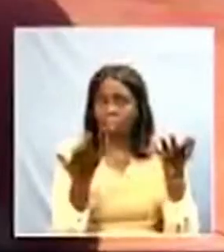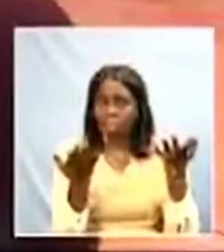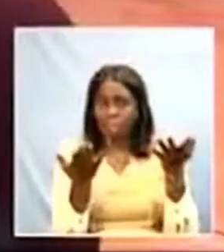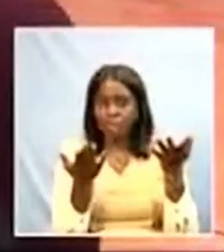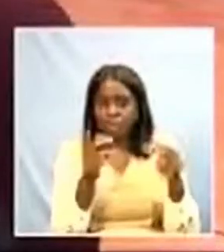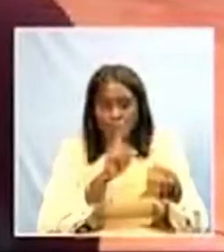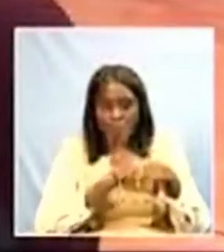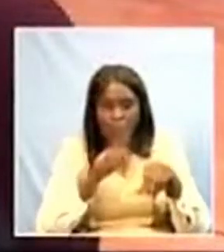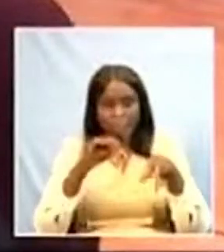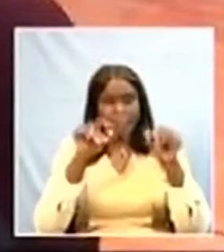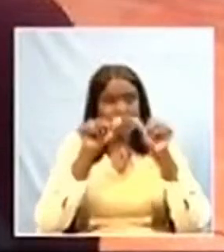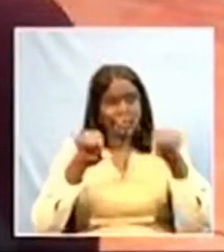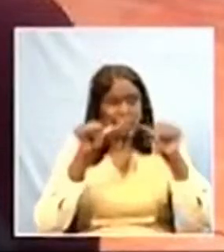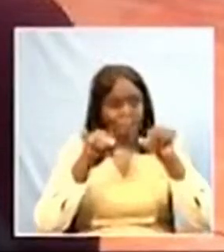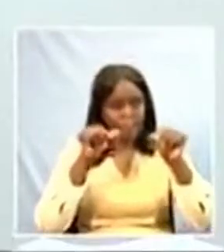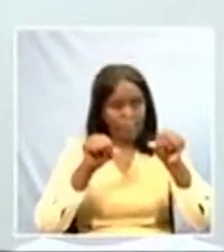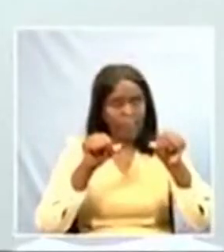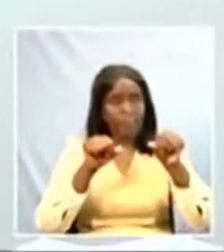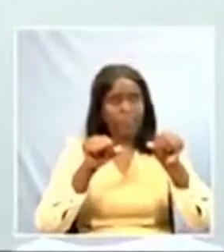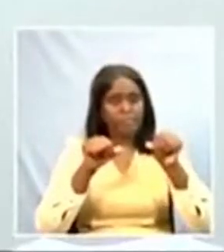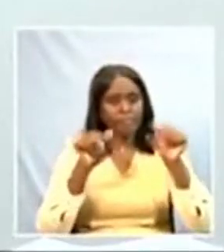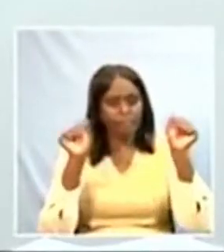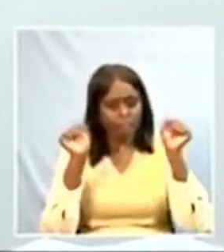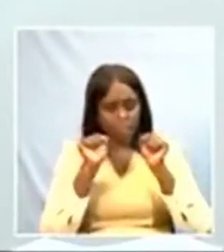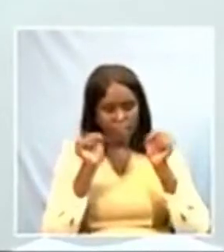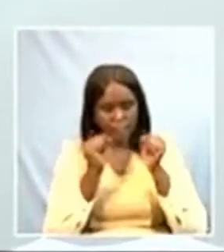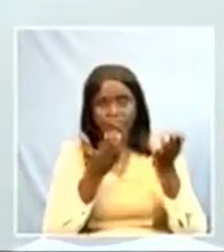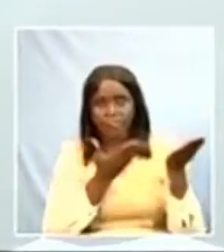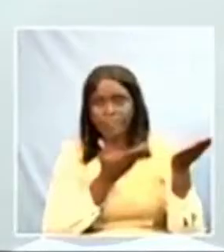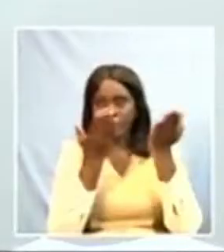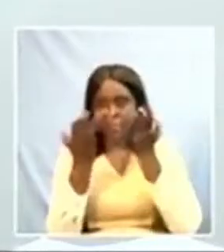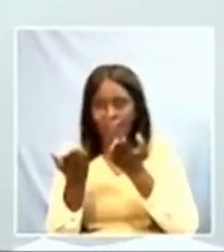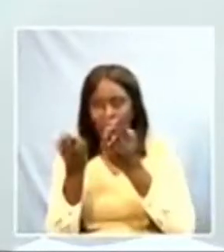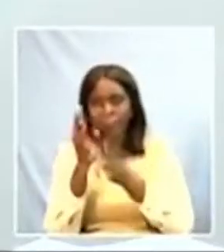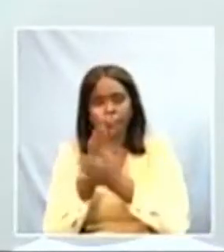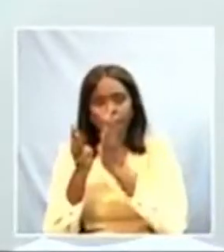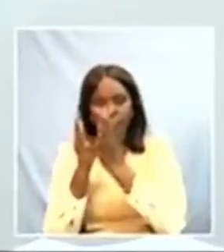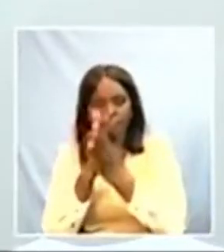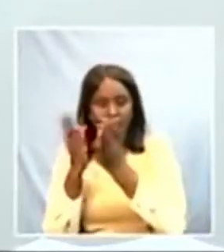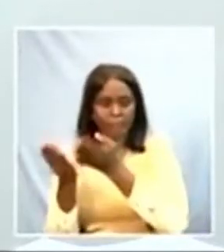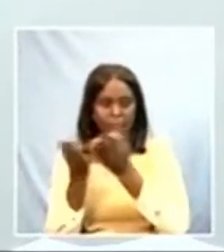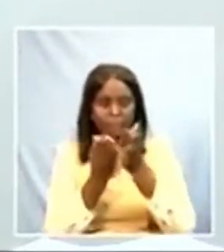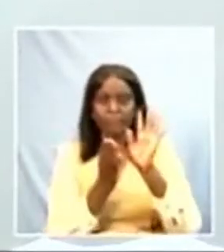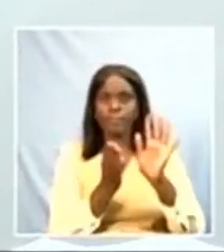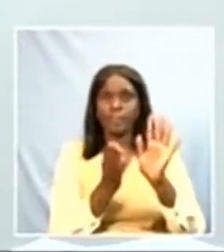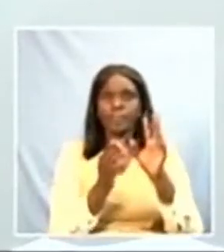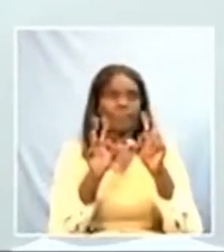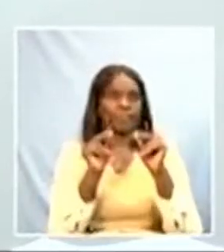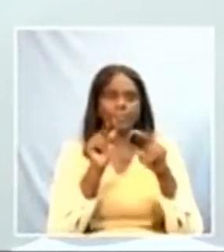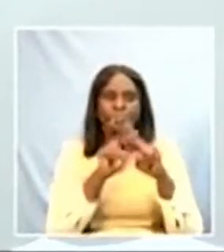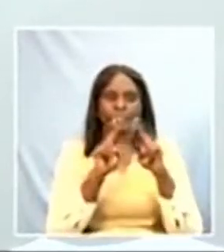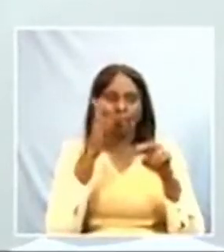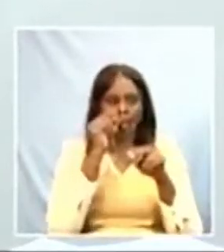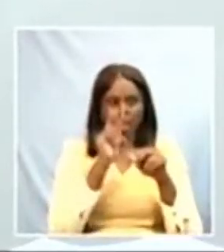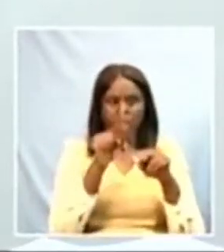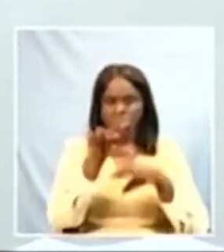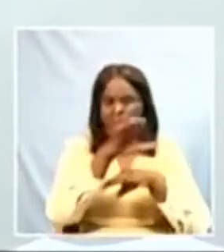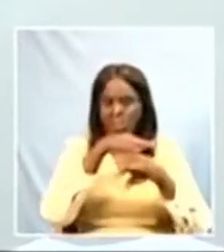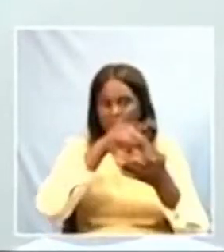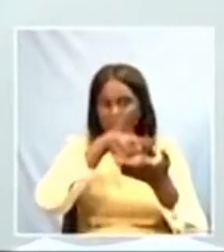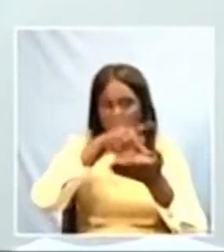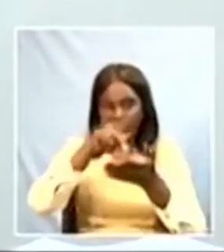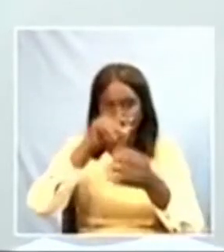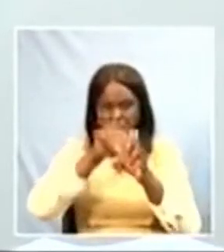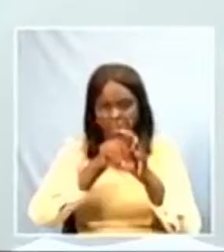at the time of audit. The refrigeration was delivered, the infrastructure was there. No, Chair. But why did you overpay on